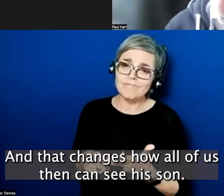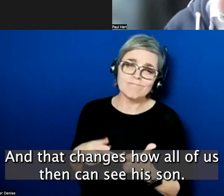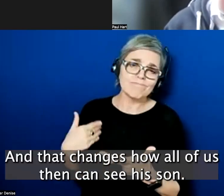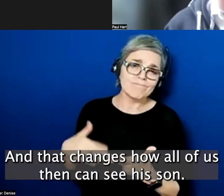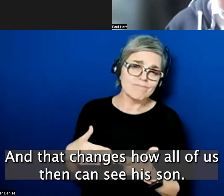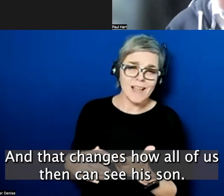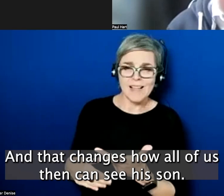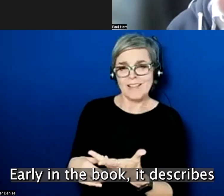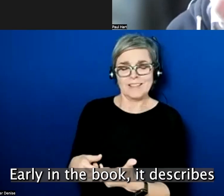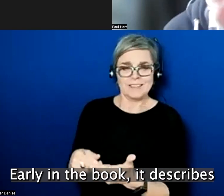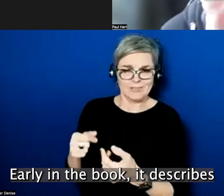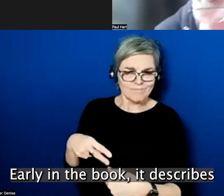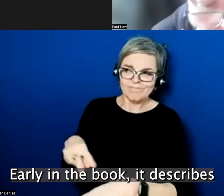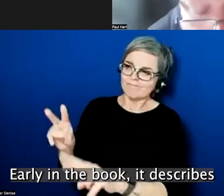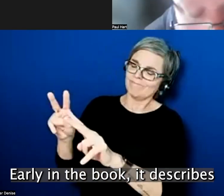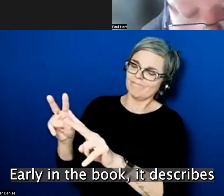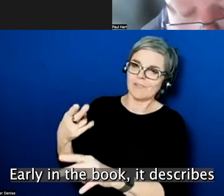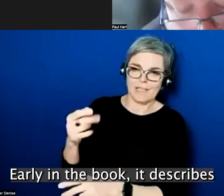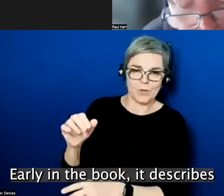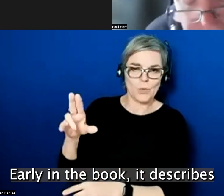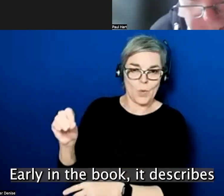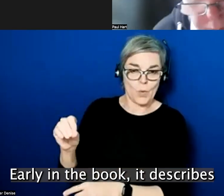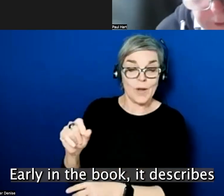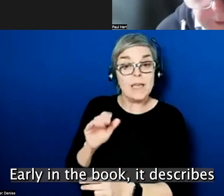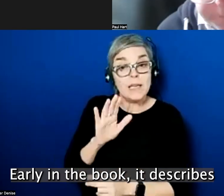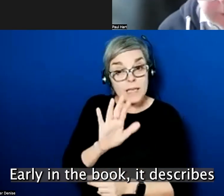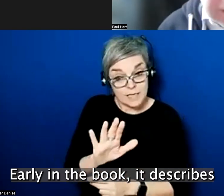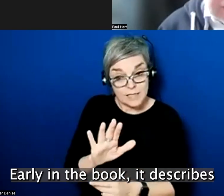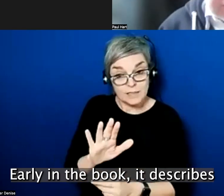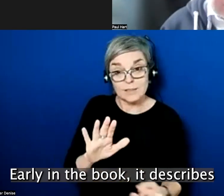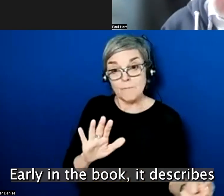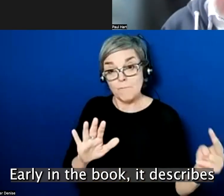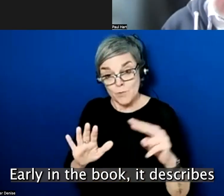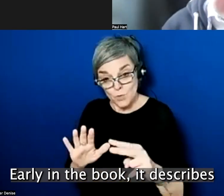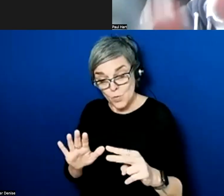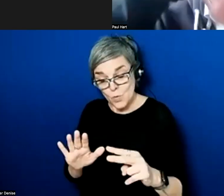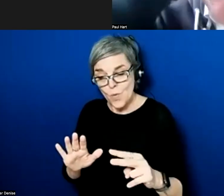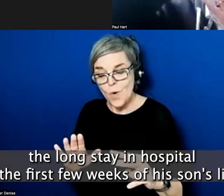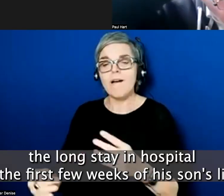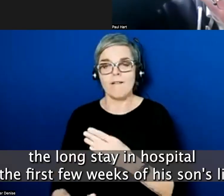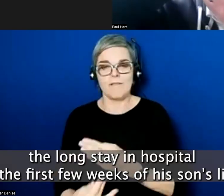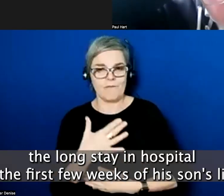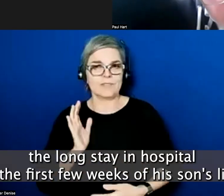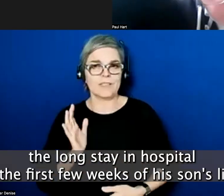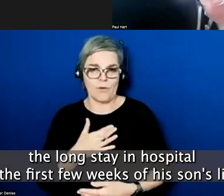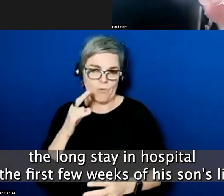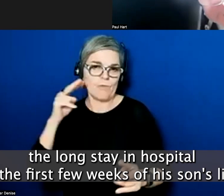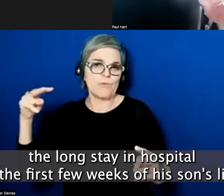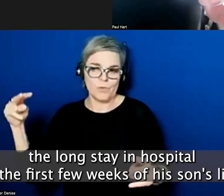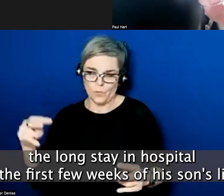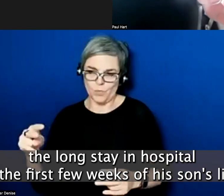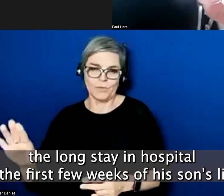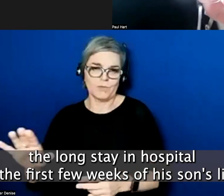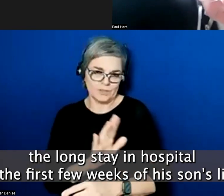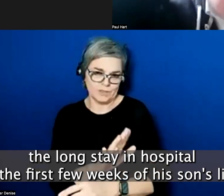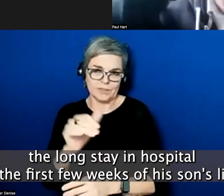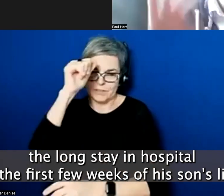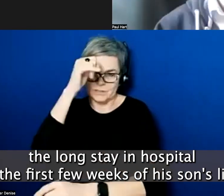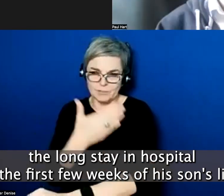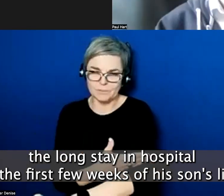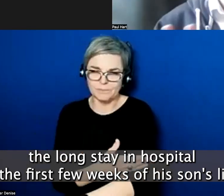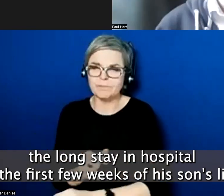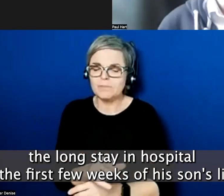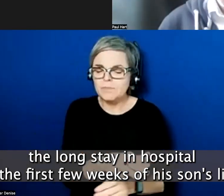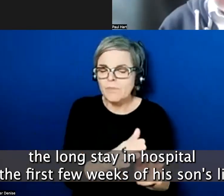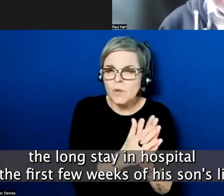can see his son. And early in the book, it describes the long stay in hospital in the first